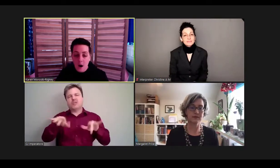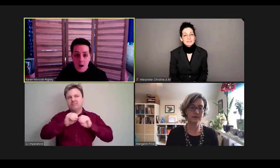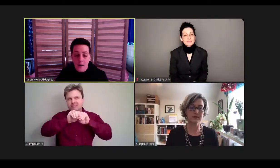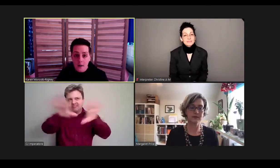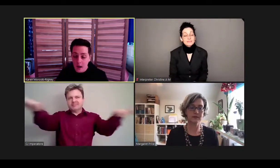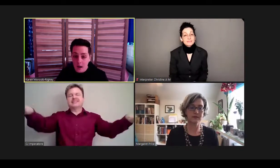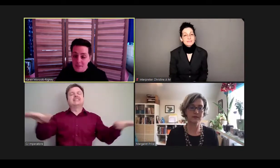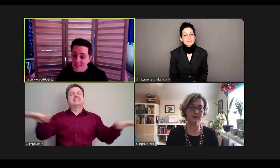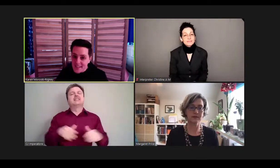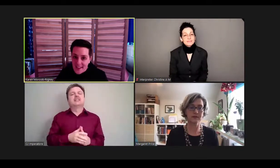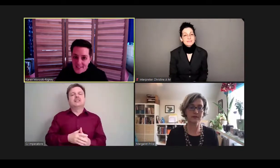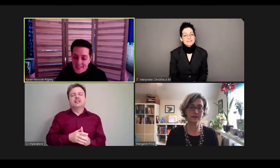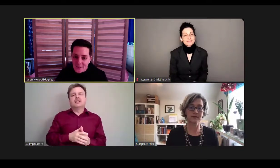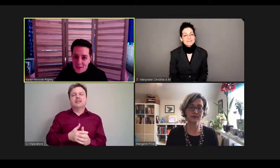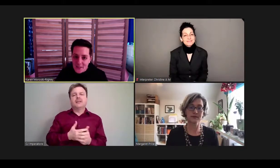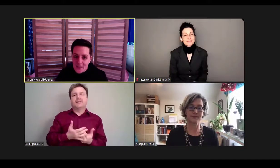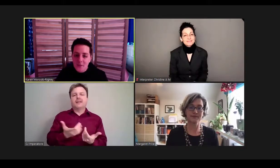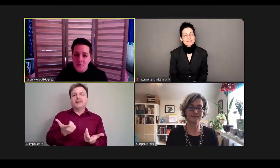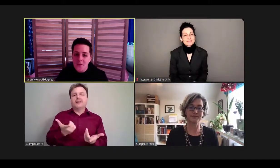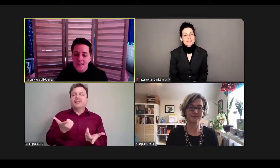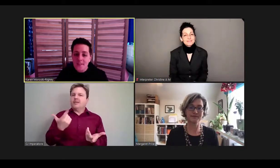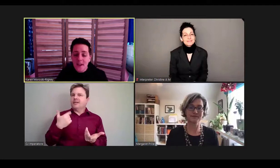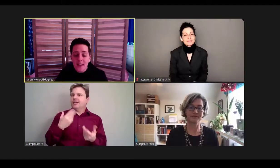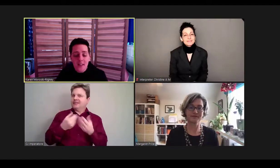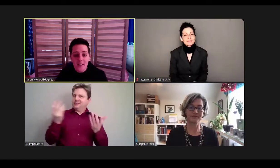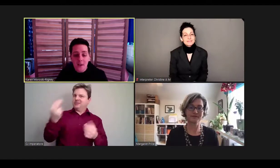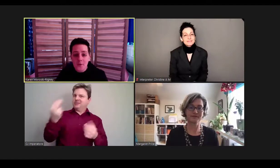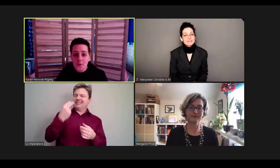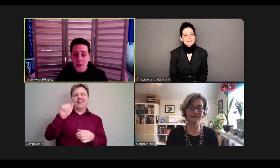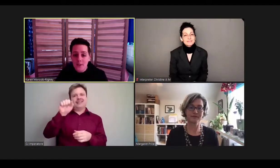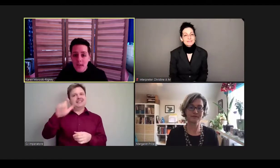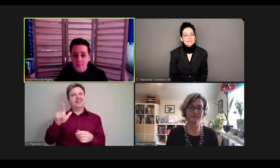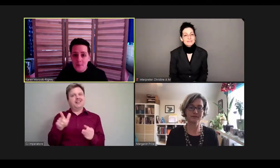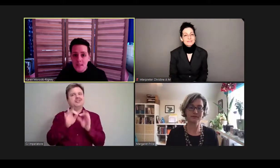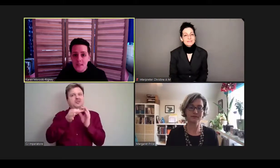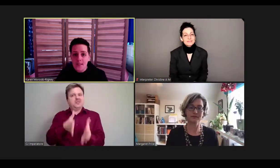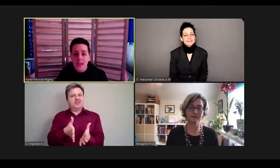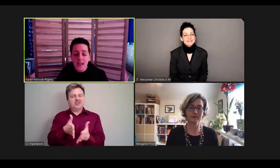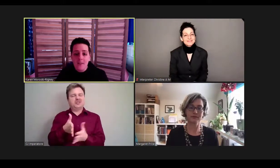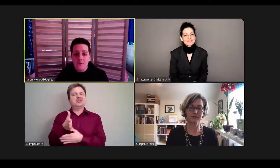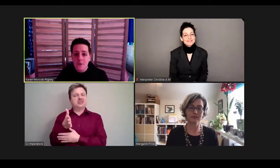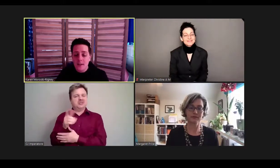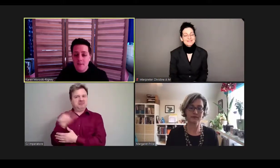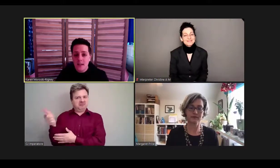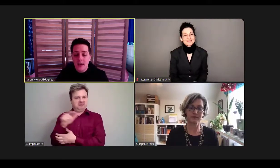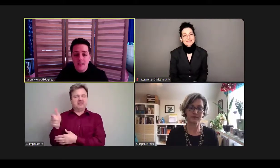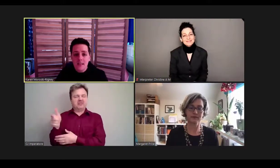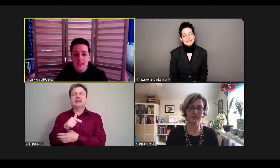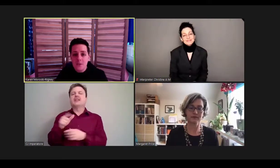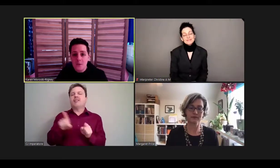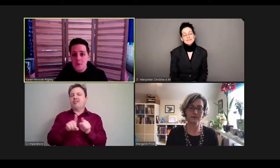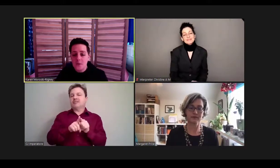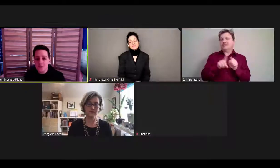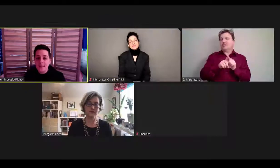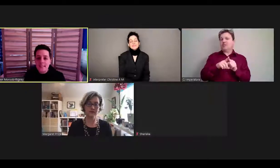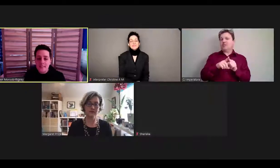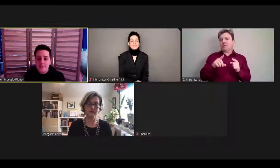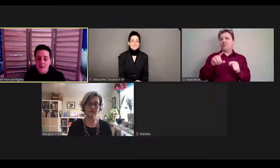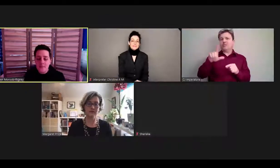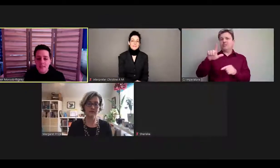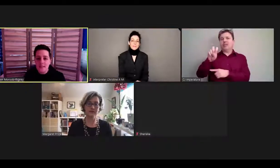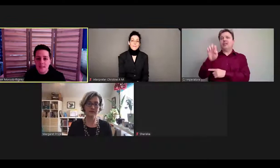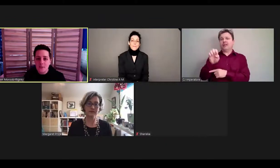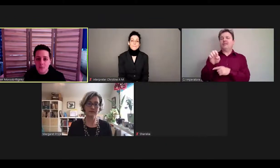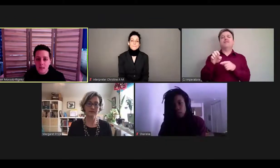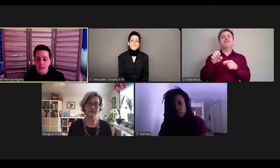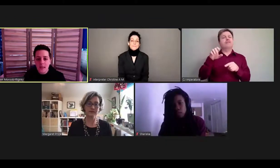There are obviously ASL translators for this event and also live captions. If folks have any access issues during this event,